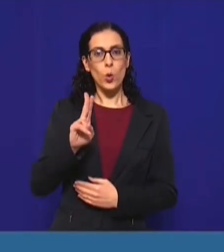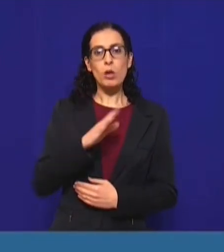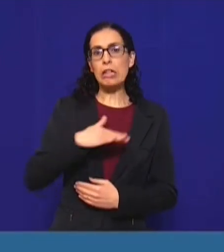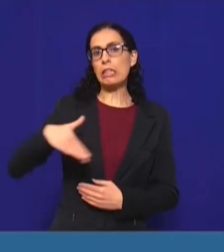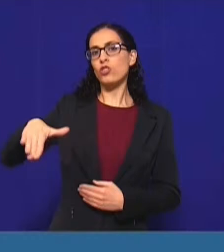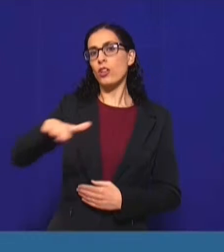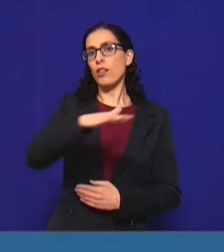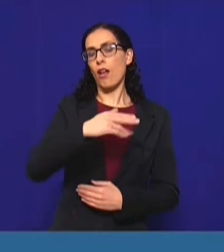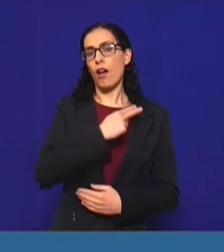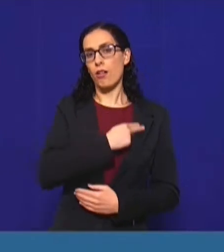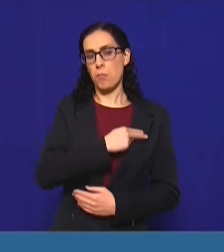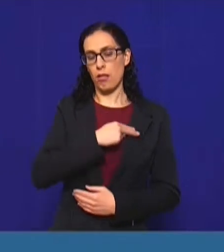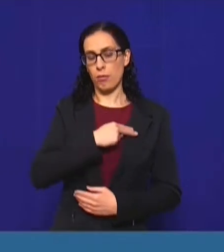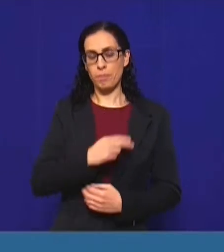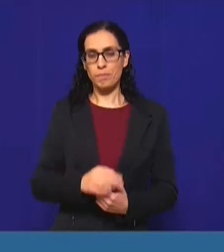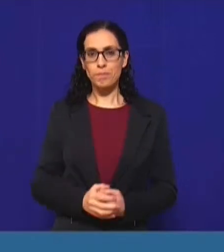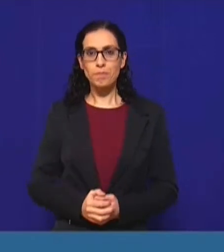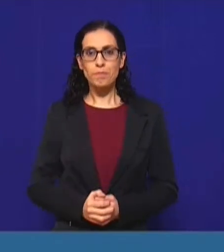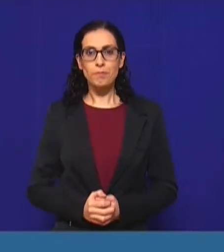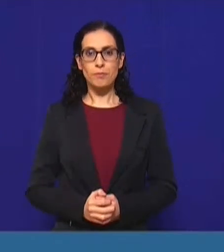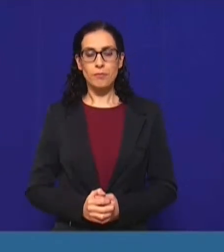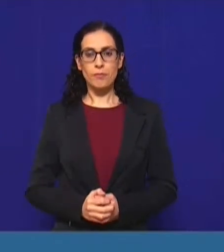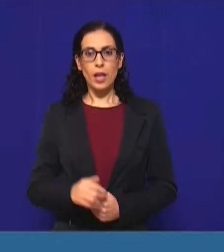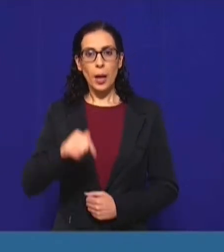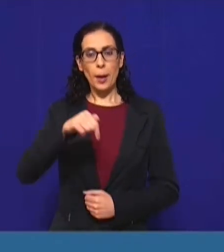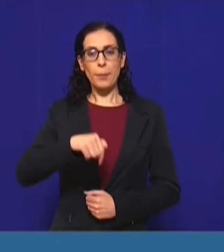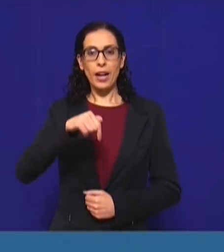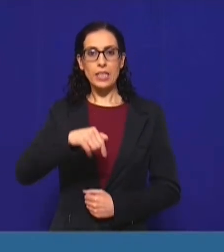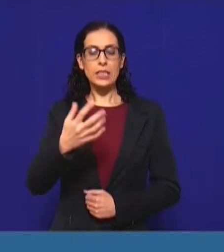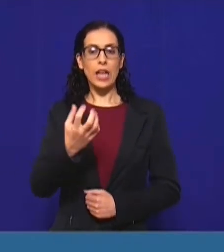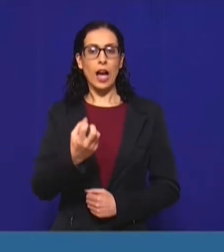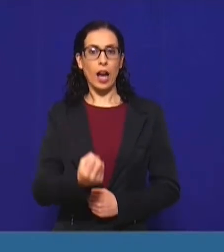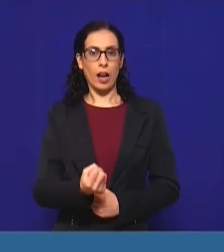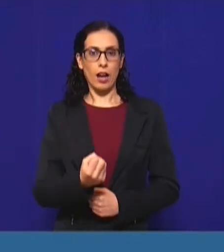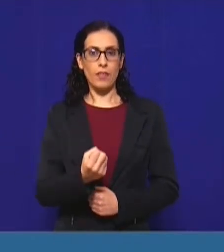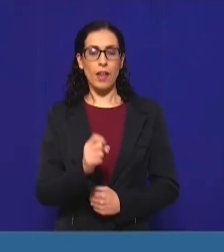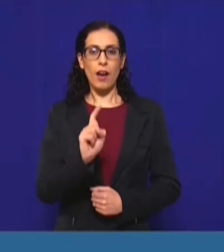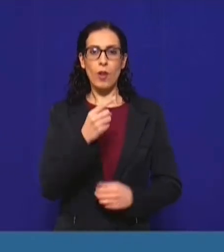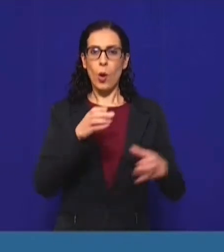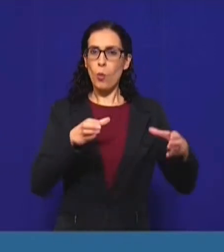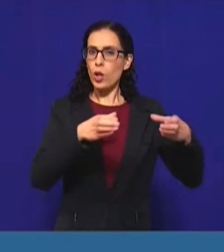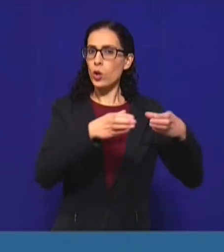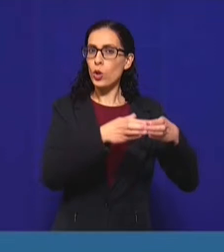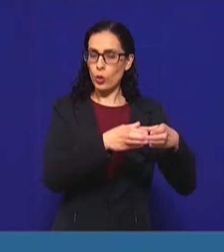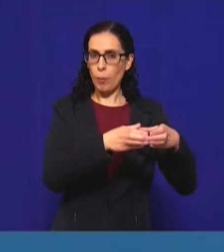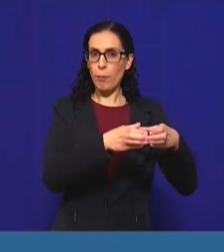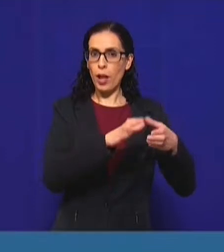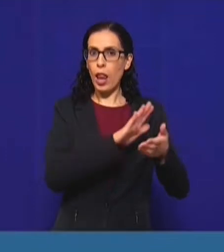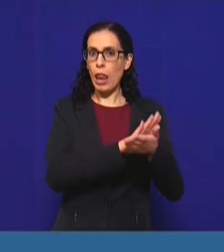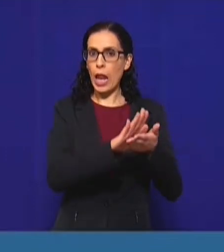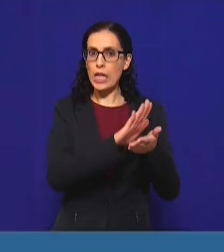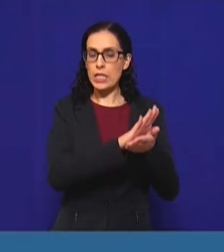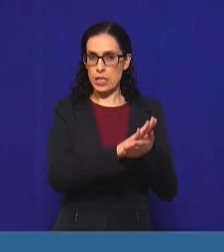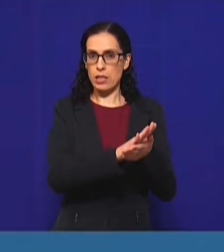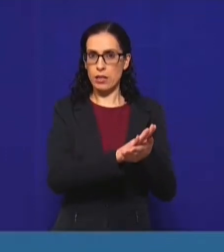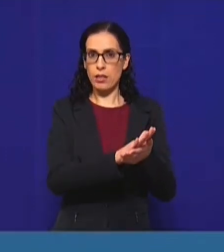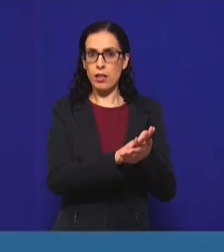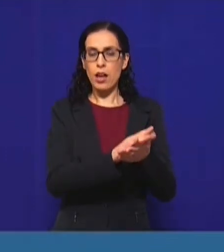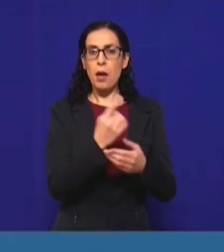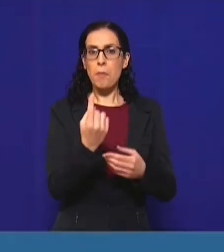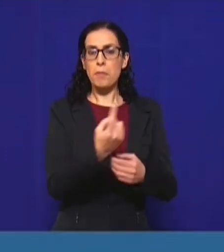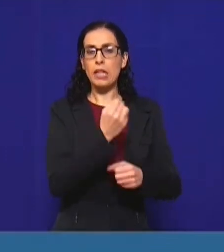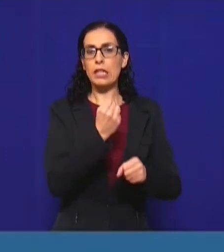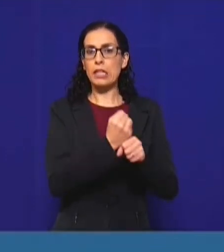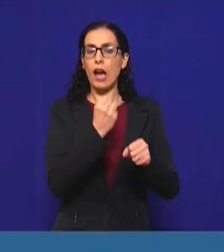tagħna. Palma rajtu issa għanna n-nis tal-ewwel grupp li laqamna li għanna n-nis li jaħdmu